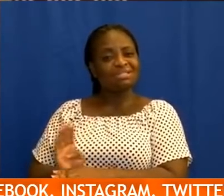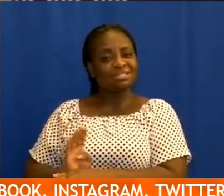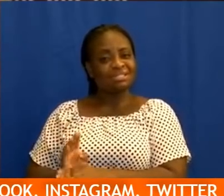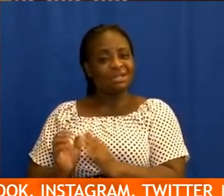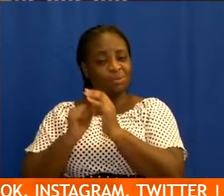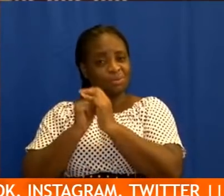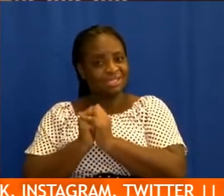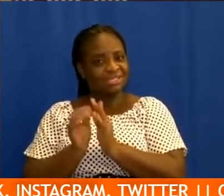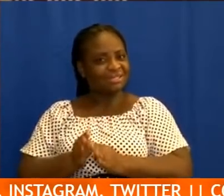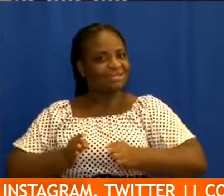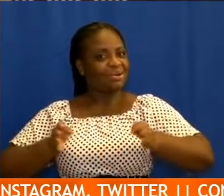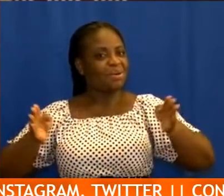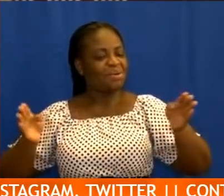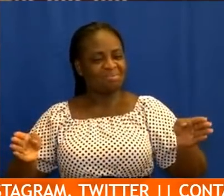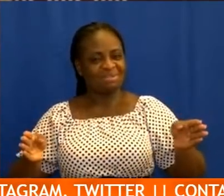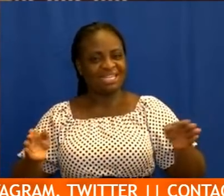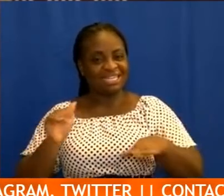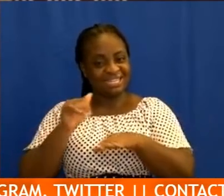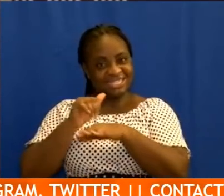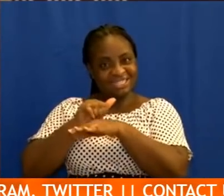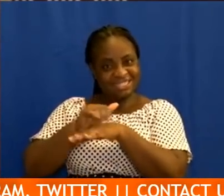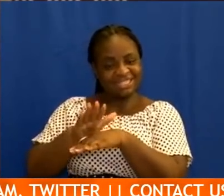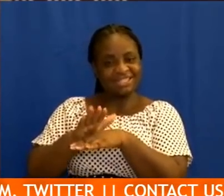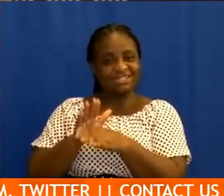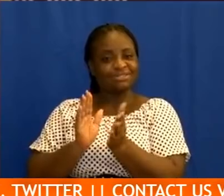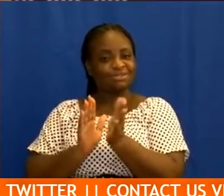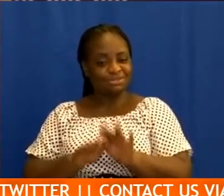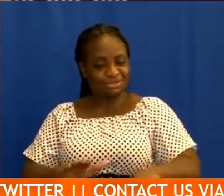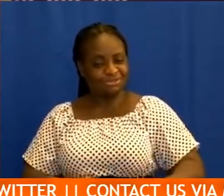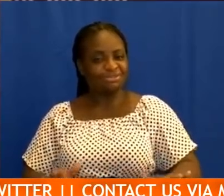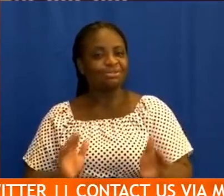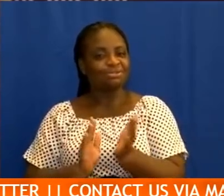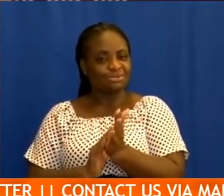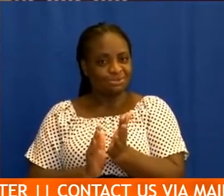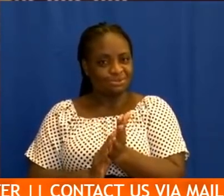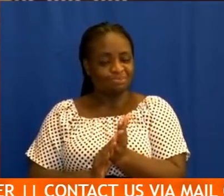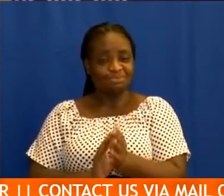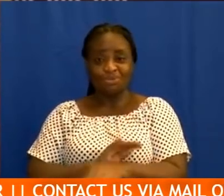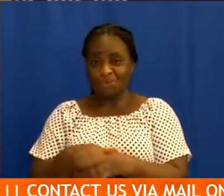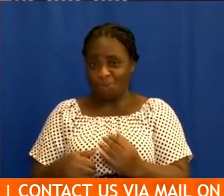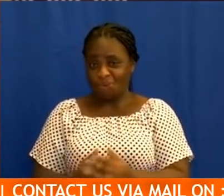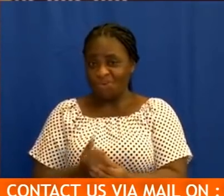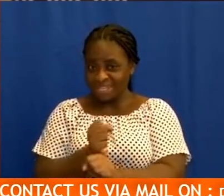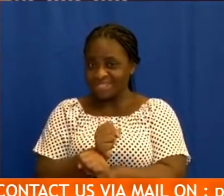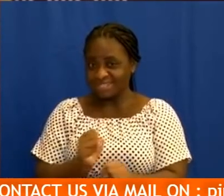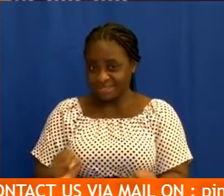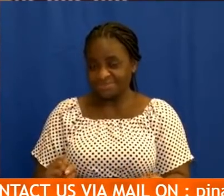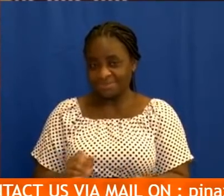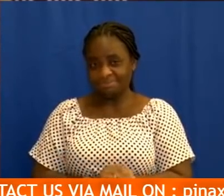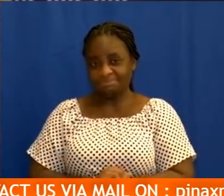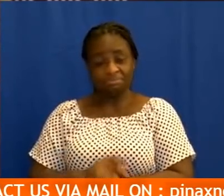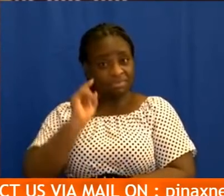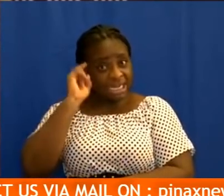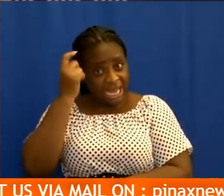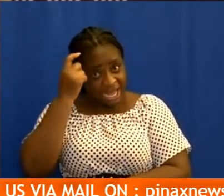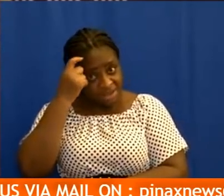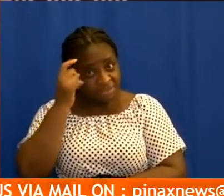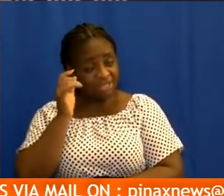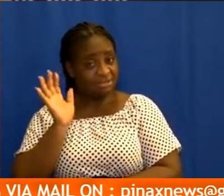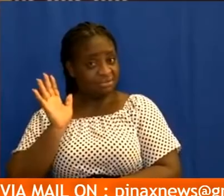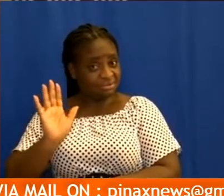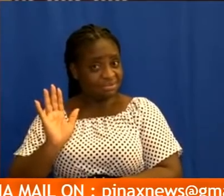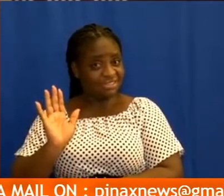places of worship open, and send our children to school, all in safety. Government, for